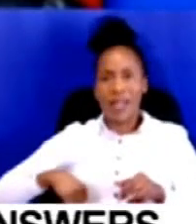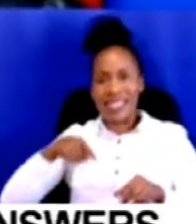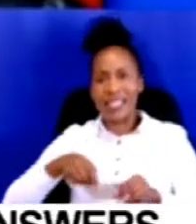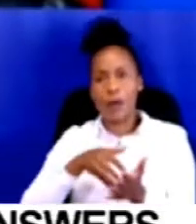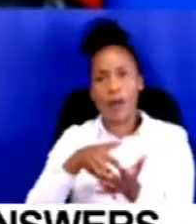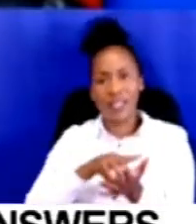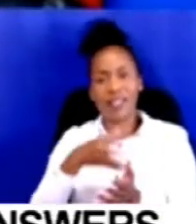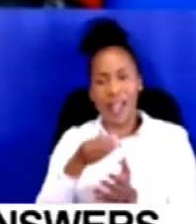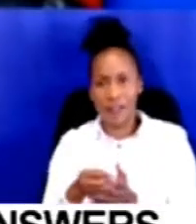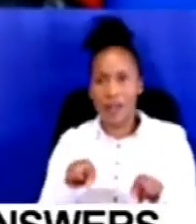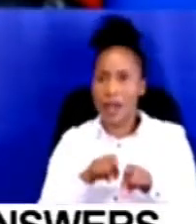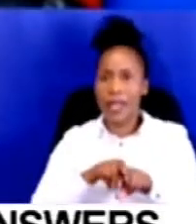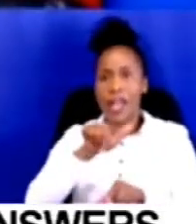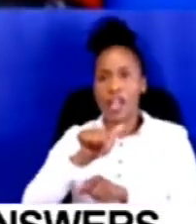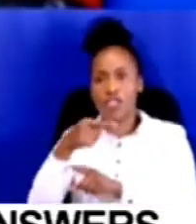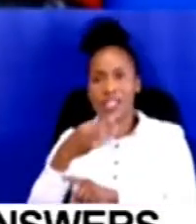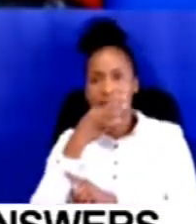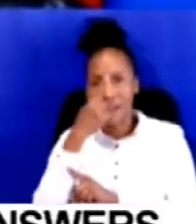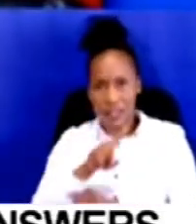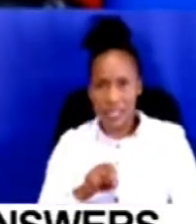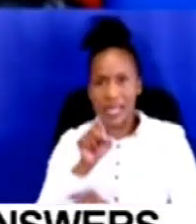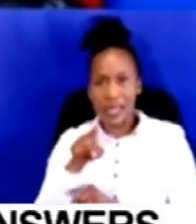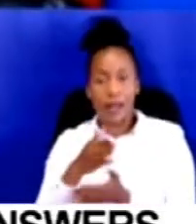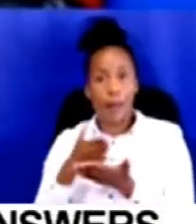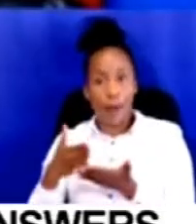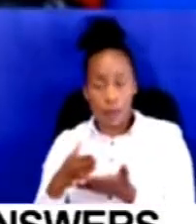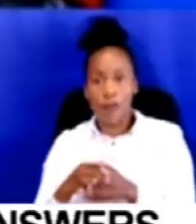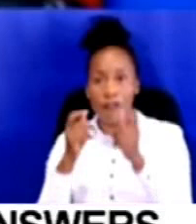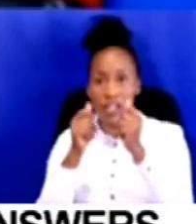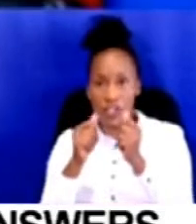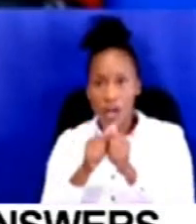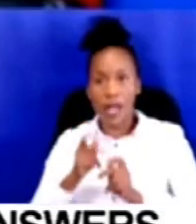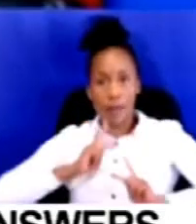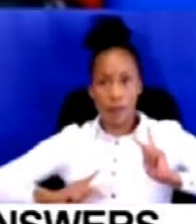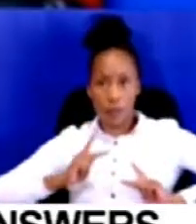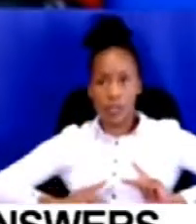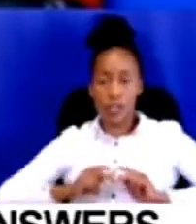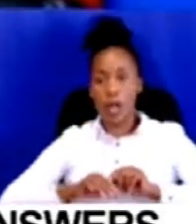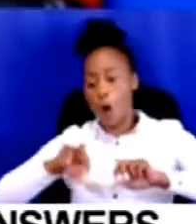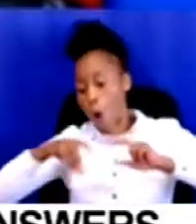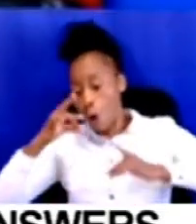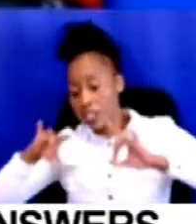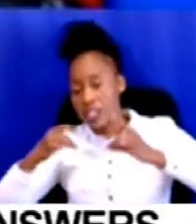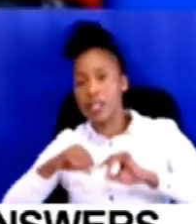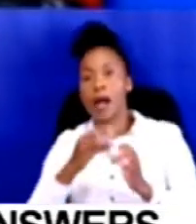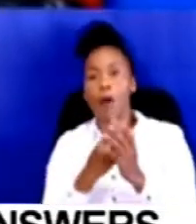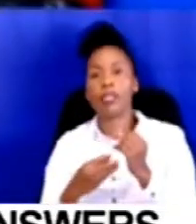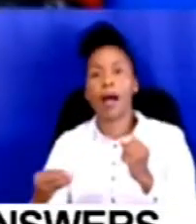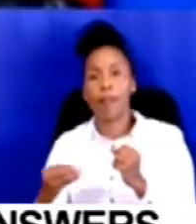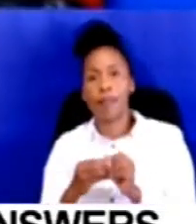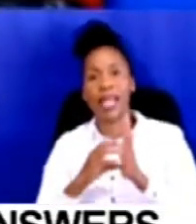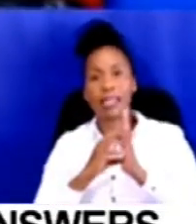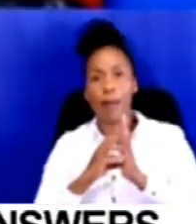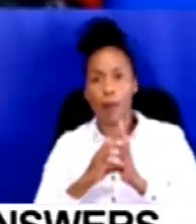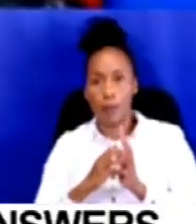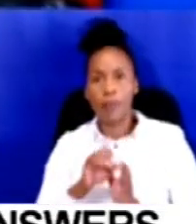Auditor General as part of our financial and performance audit outcomes. For instance, in the